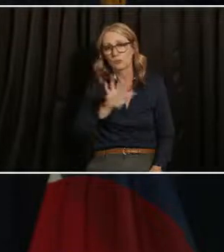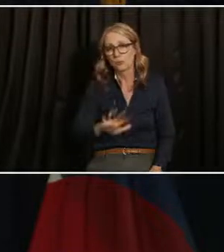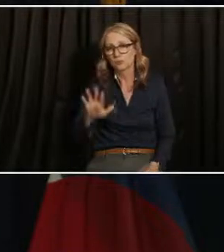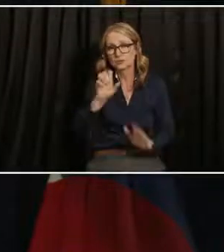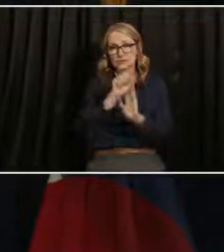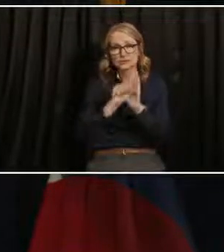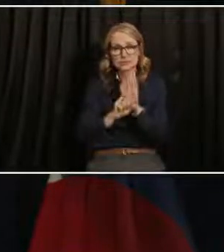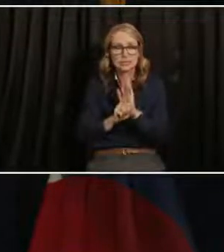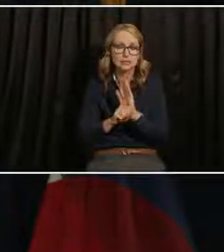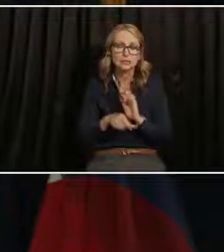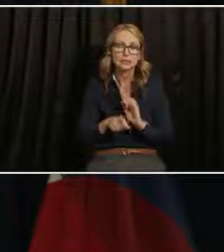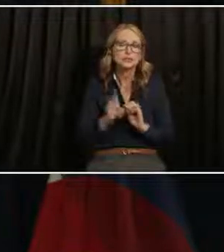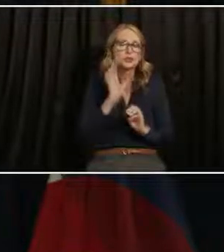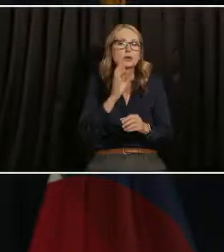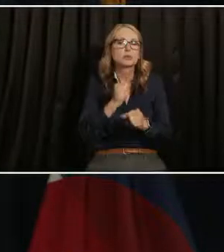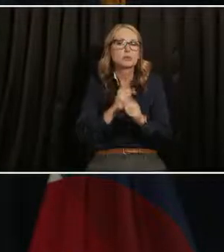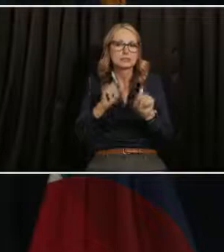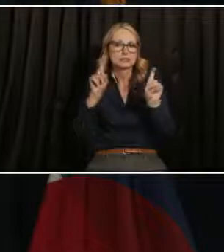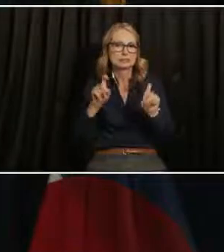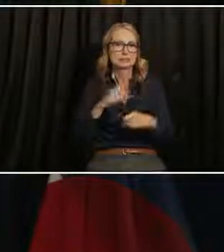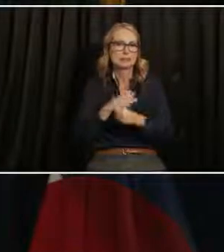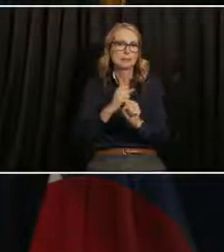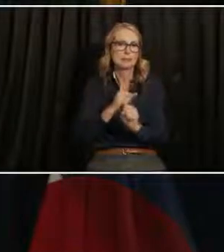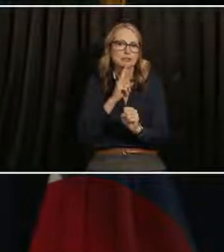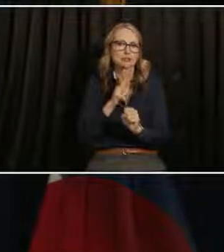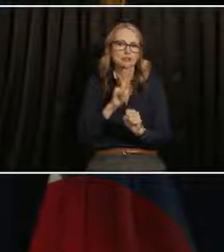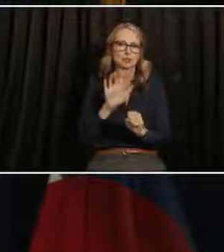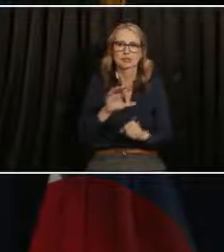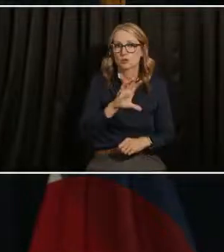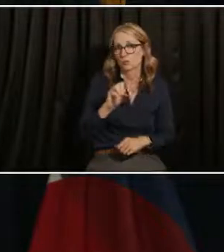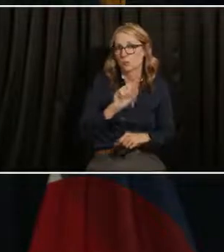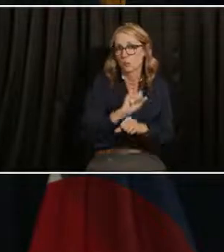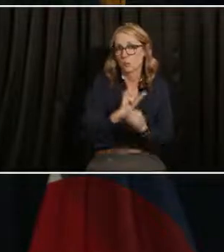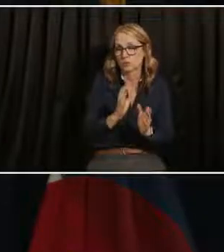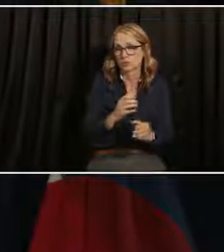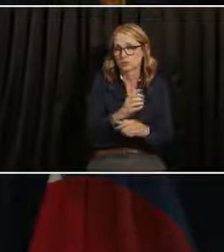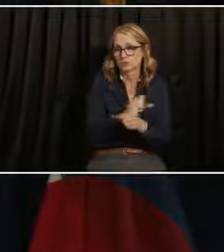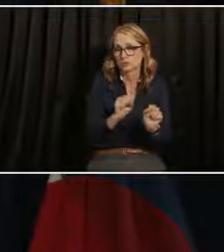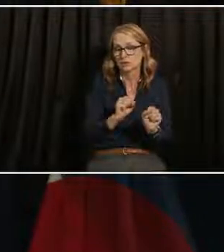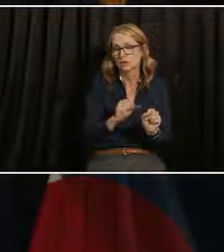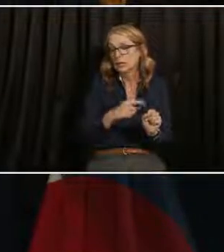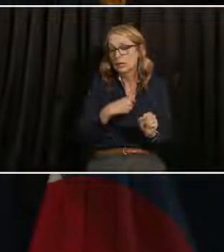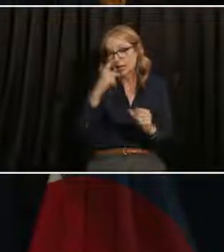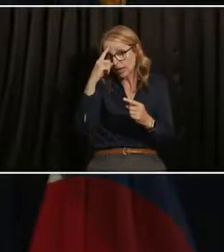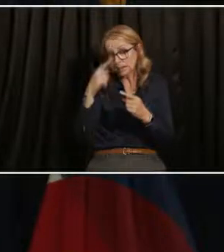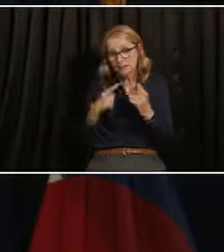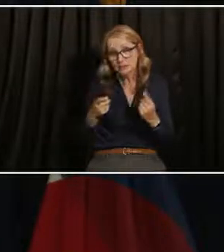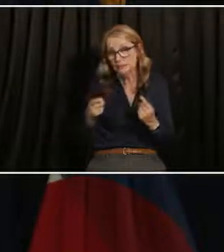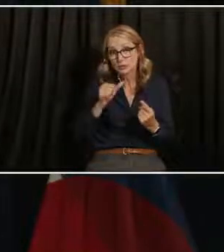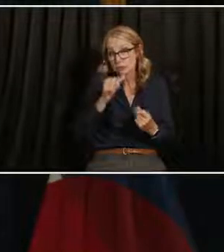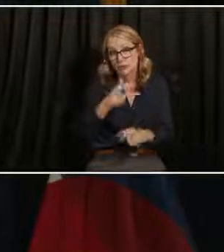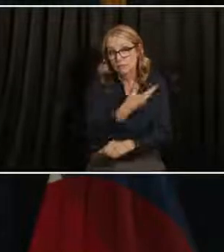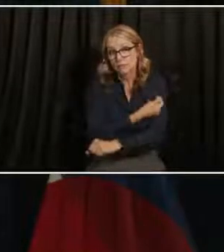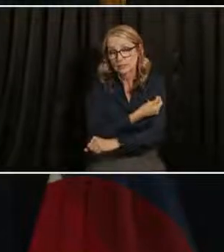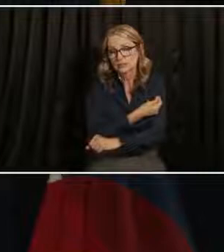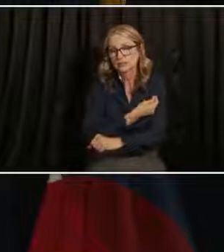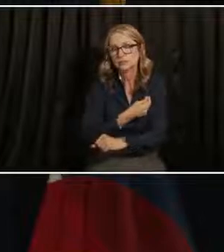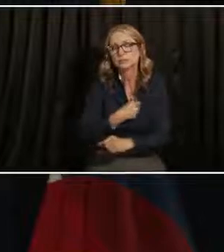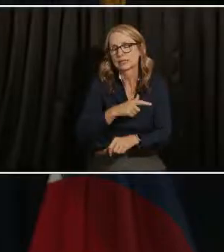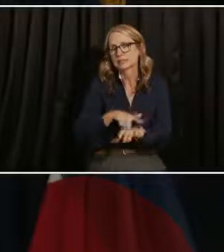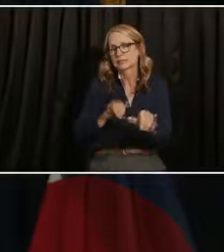sure that their coworkers will be safe. And although I personally disagree with their decision not to get vaccinated, we do respect that